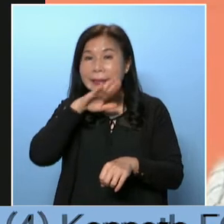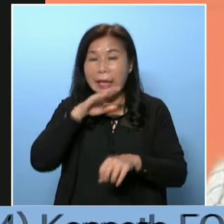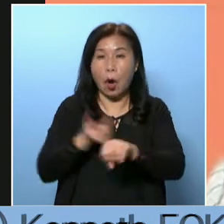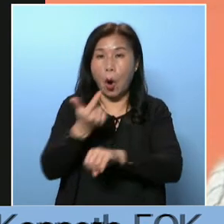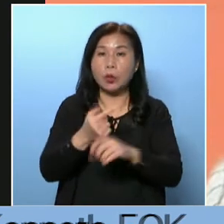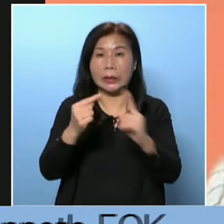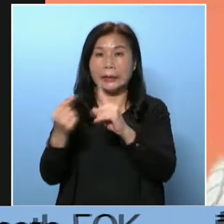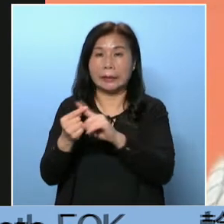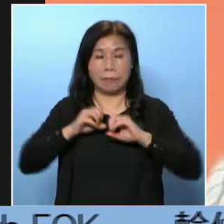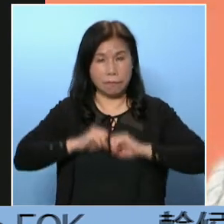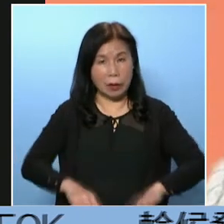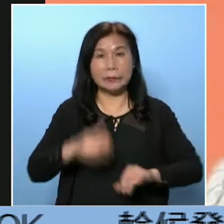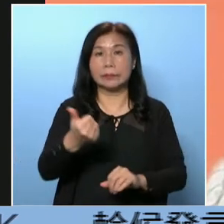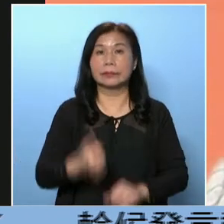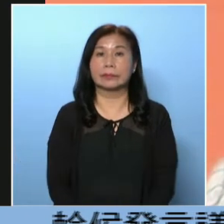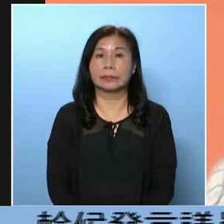quarantinees.